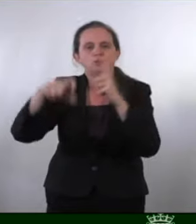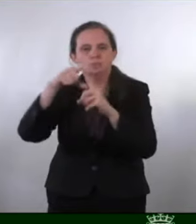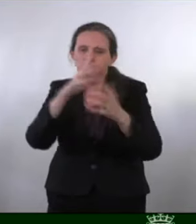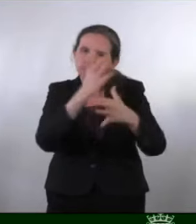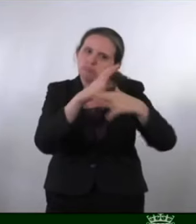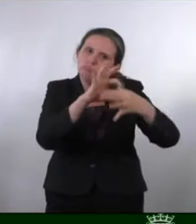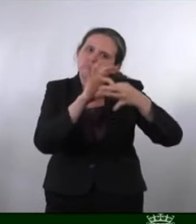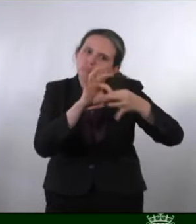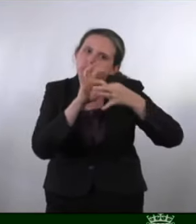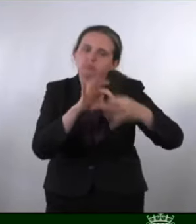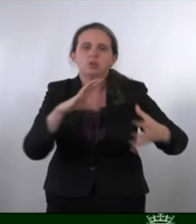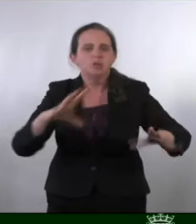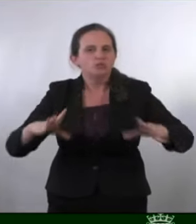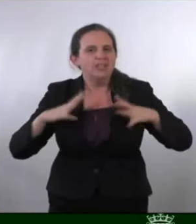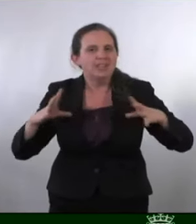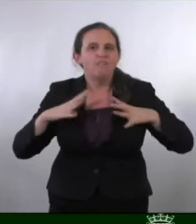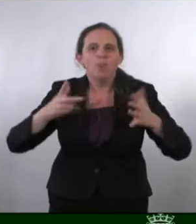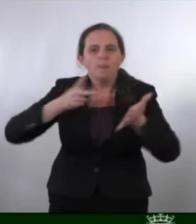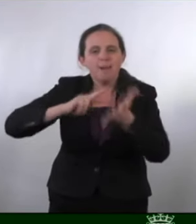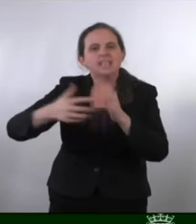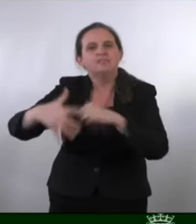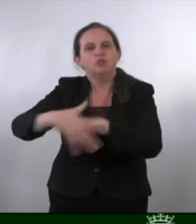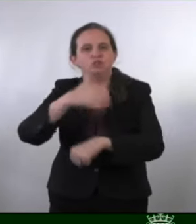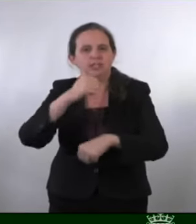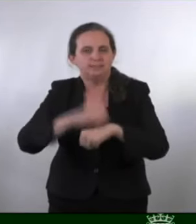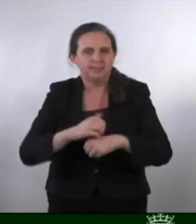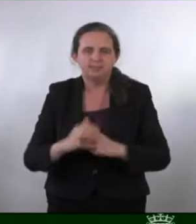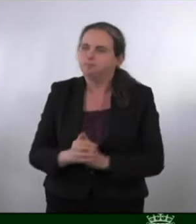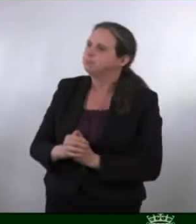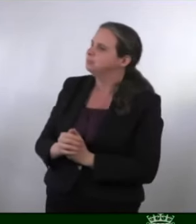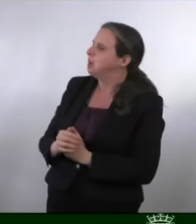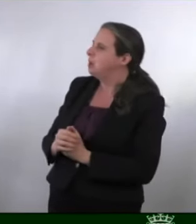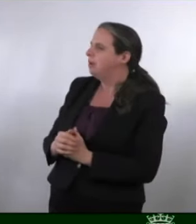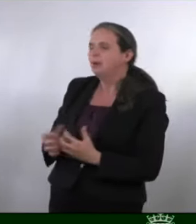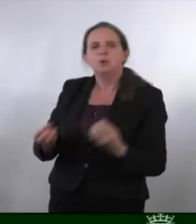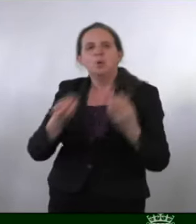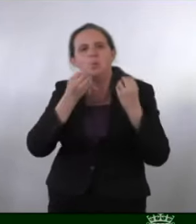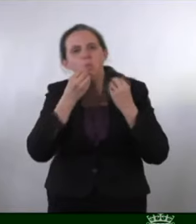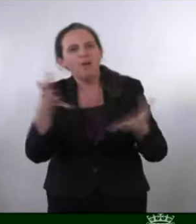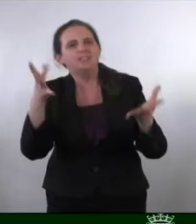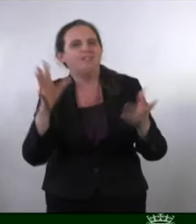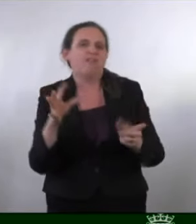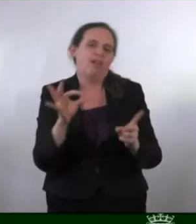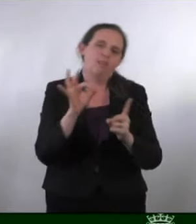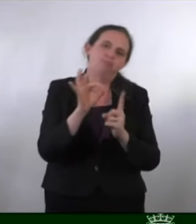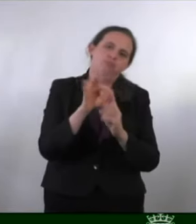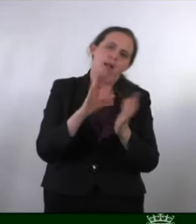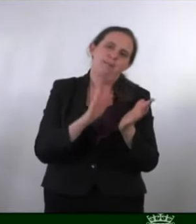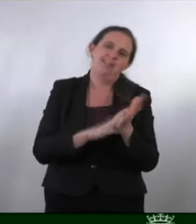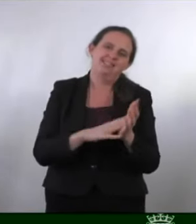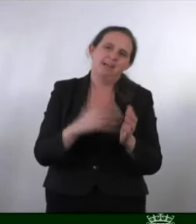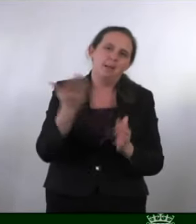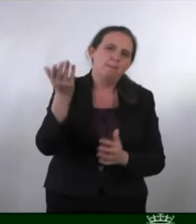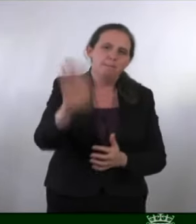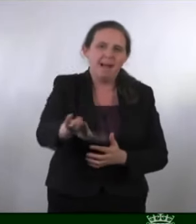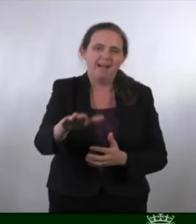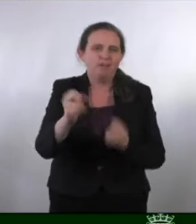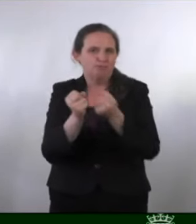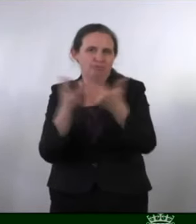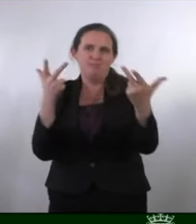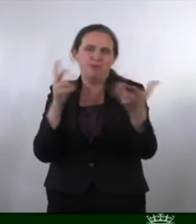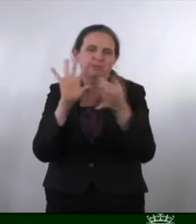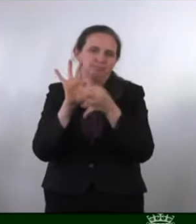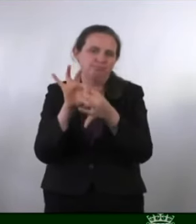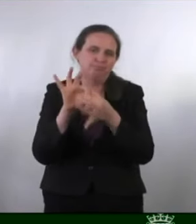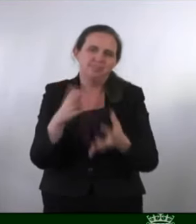Christmas. It's wonderful to have the Prime Minister back with us. Bima Fulami. Thank you, Madam